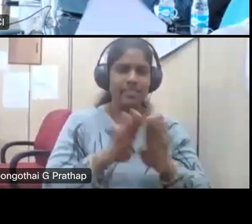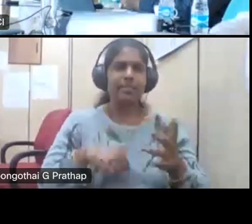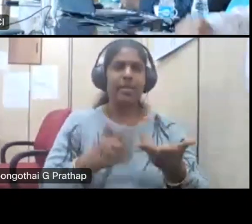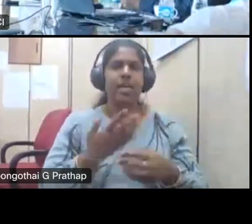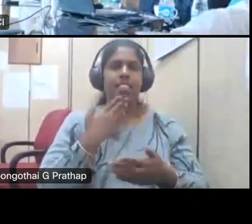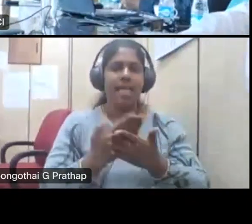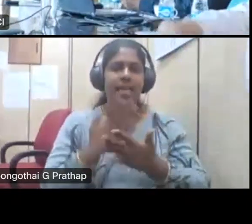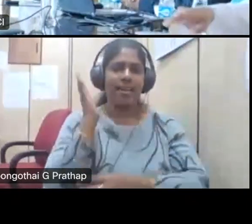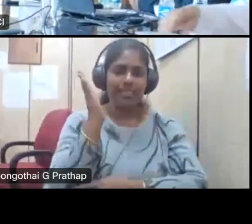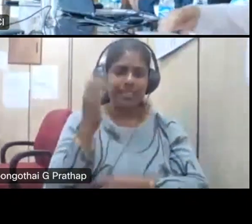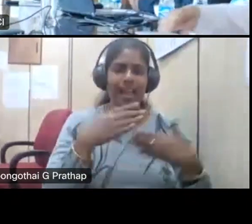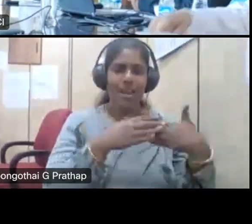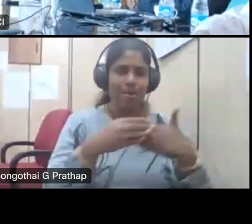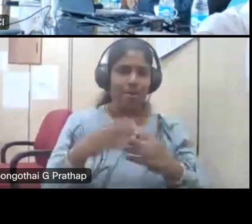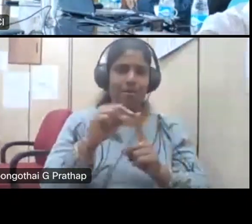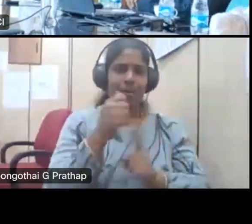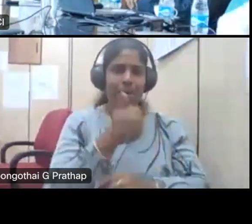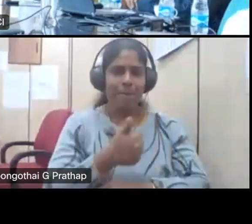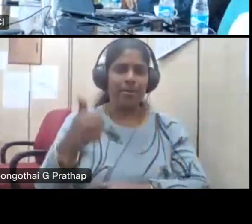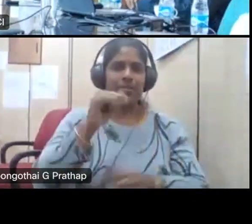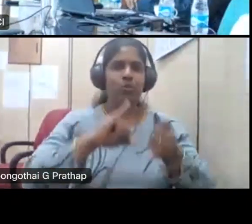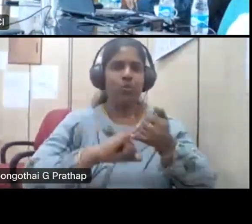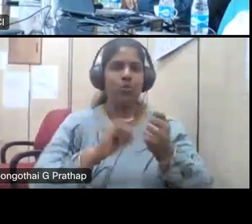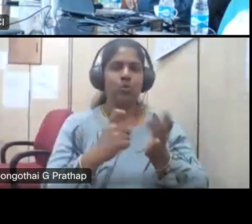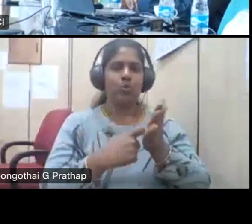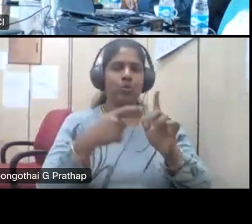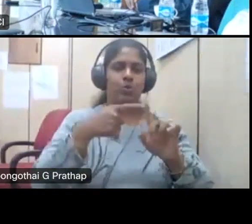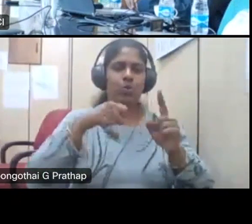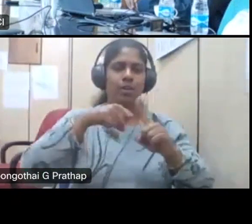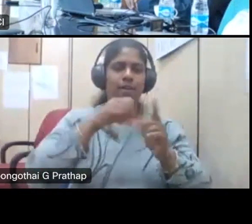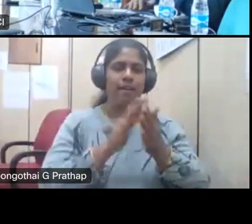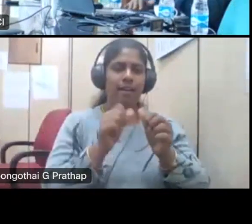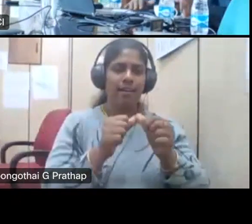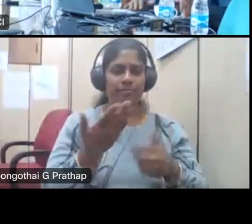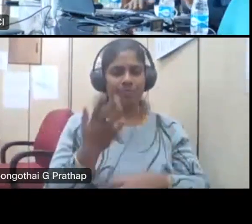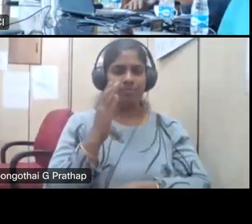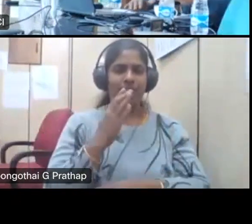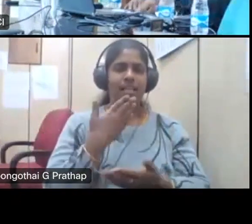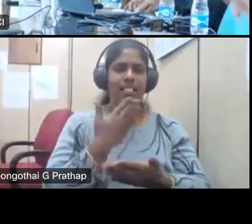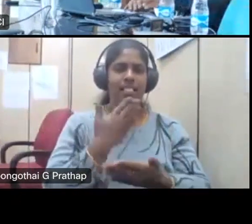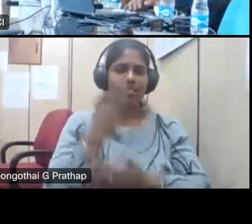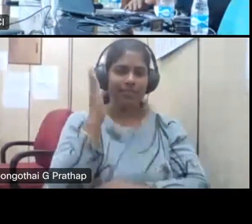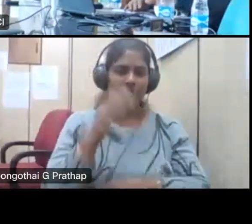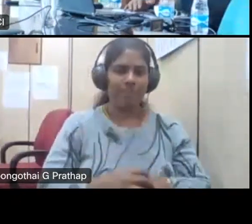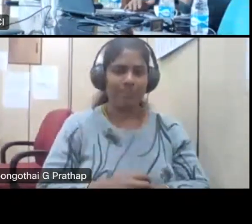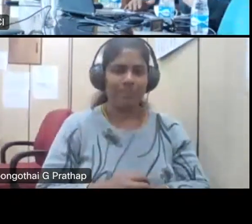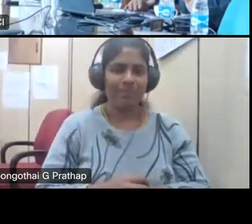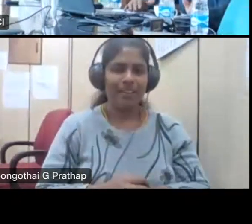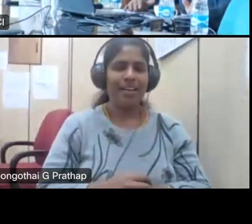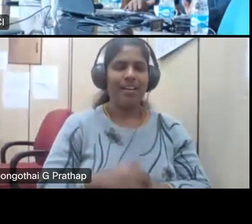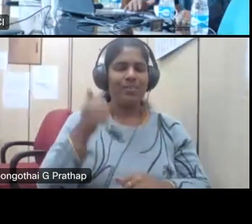thanks, I invite our president, Dr. Surekha Ramachandran. Ma'am, over to you for the vote of thanks. Good afternoon to